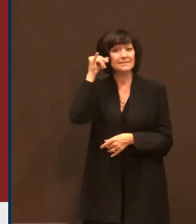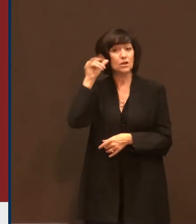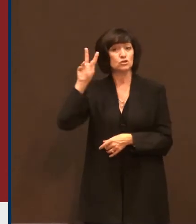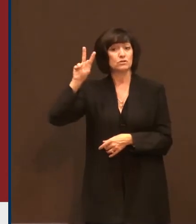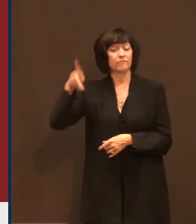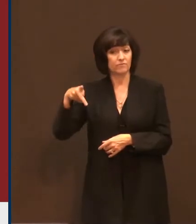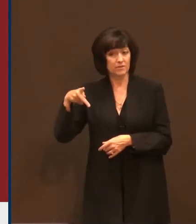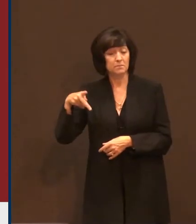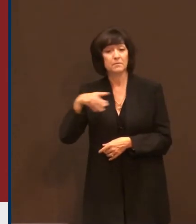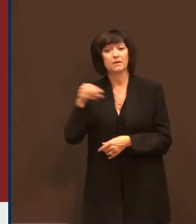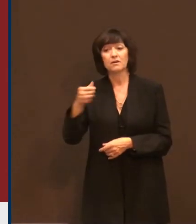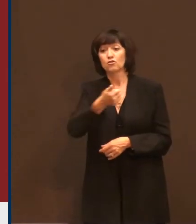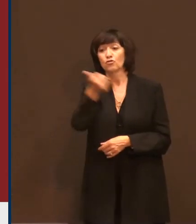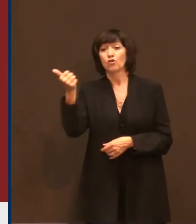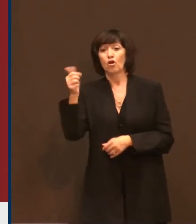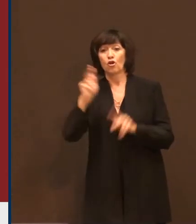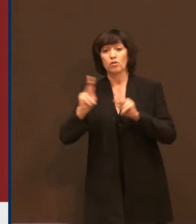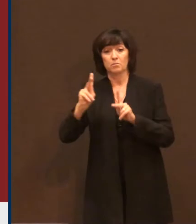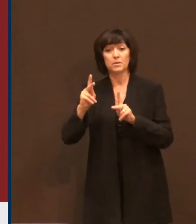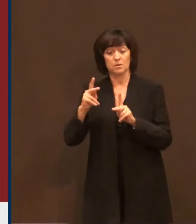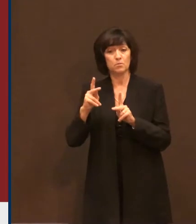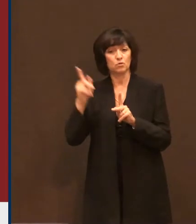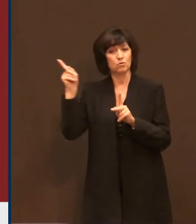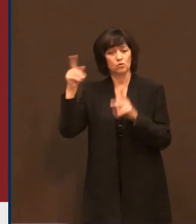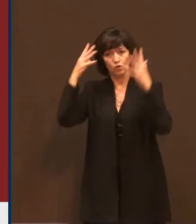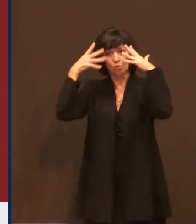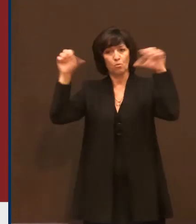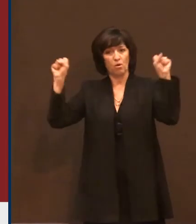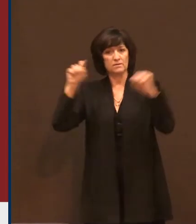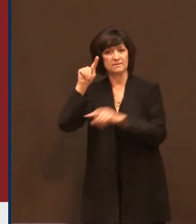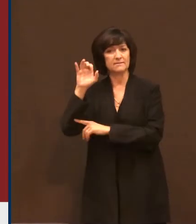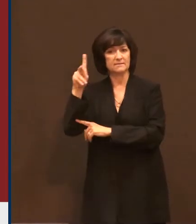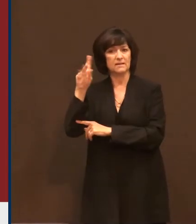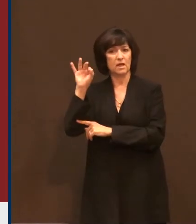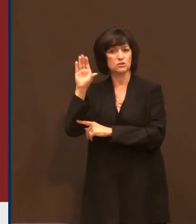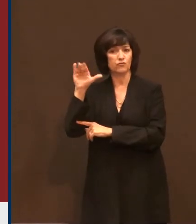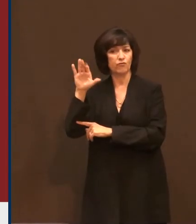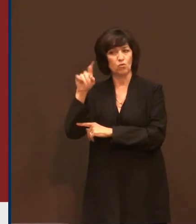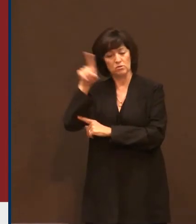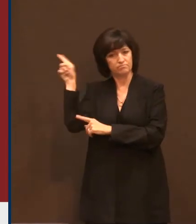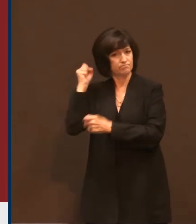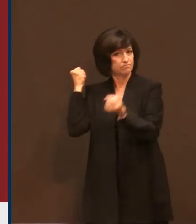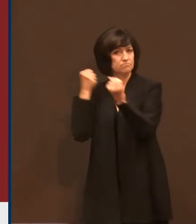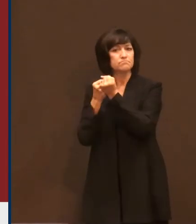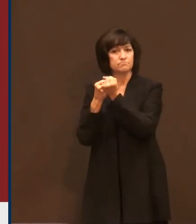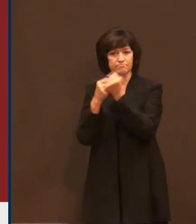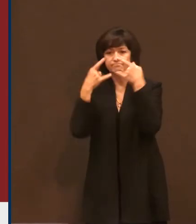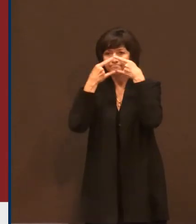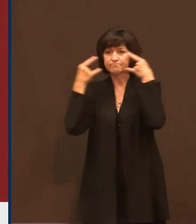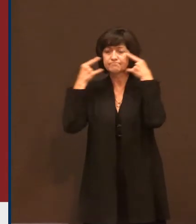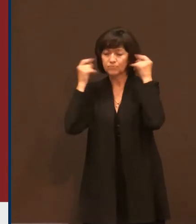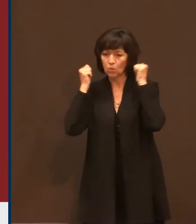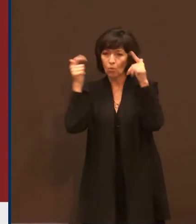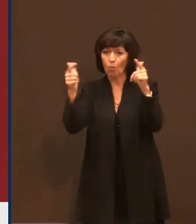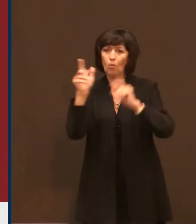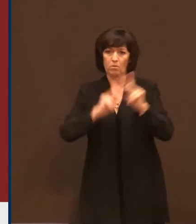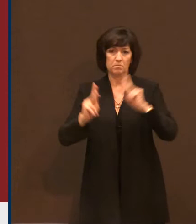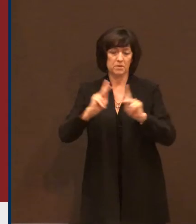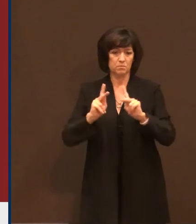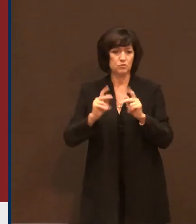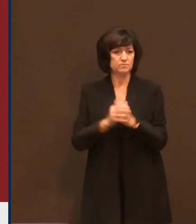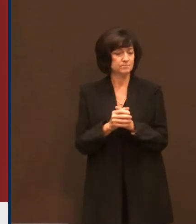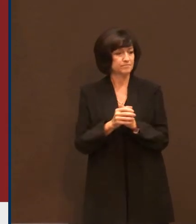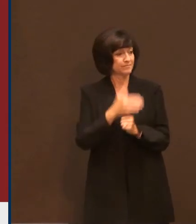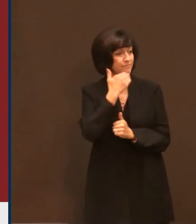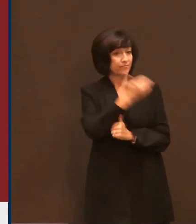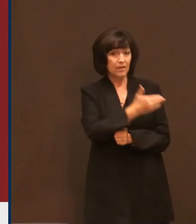every member of the White House Task Force. AJ, can you give us an update on tests? Really good job there, and Thank you. continue to help us